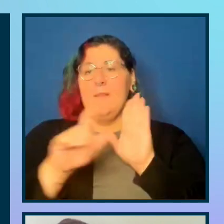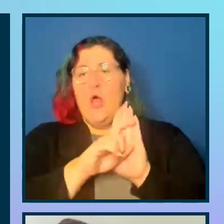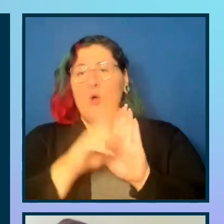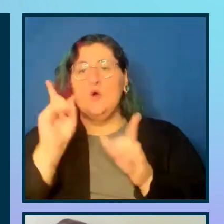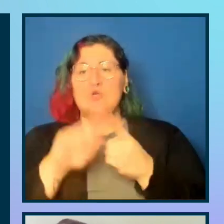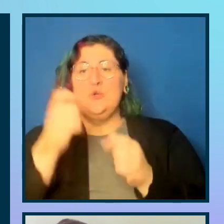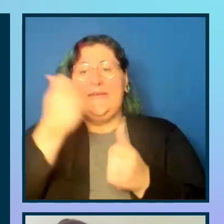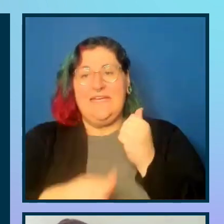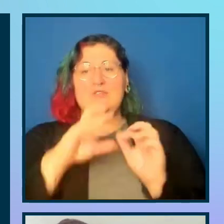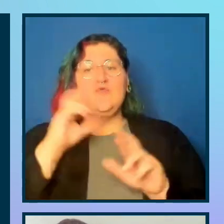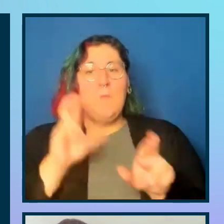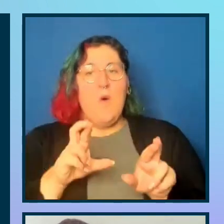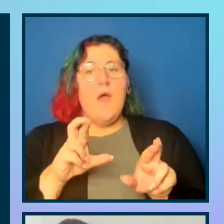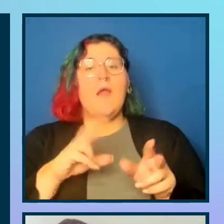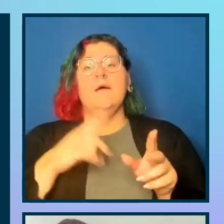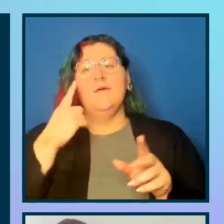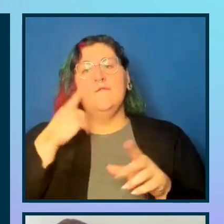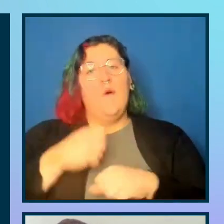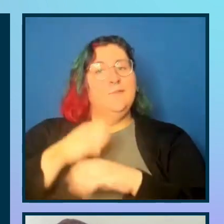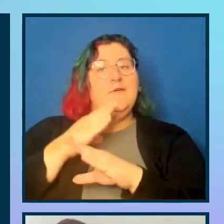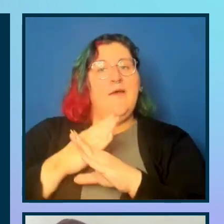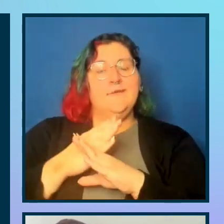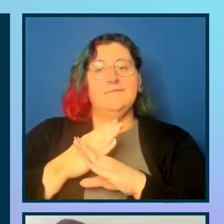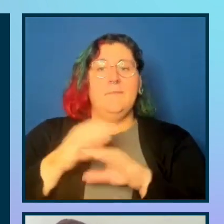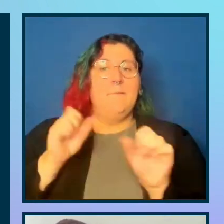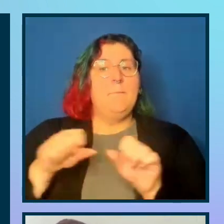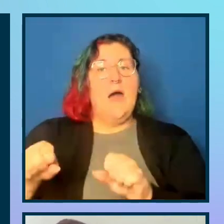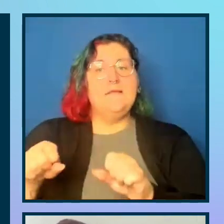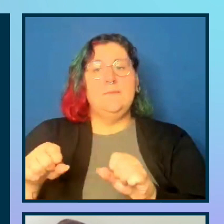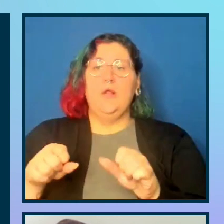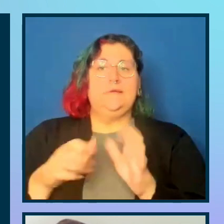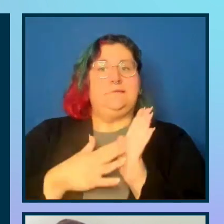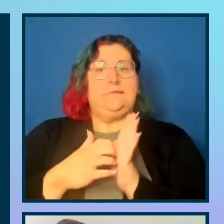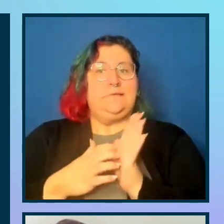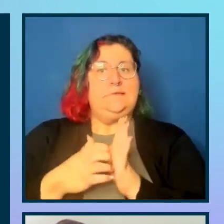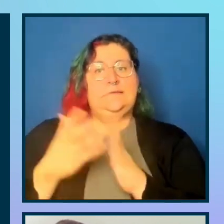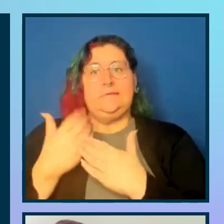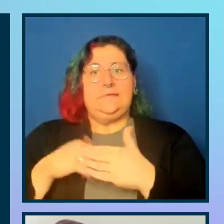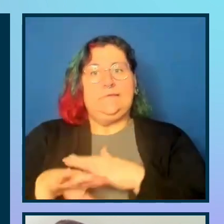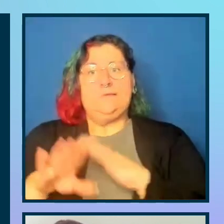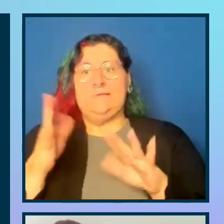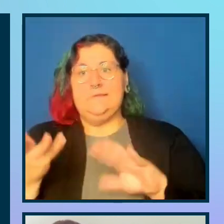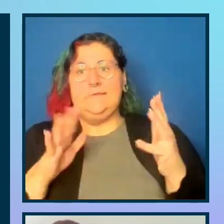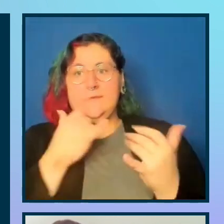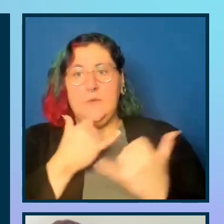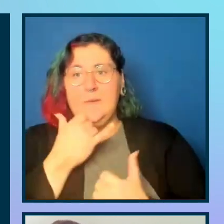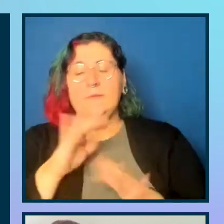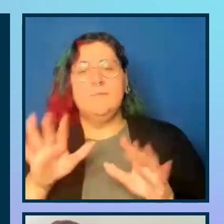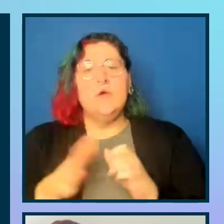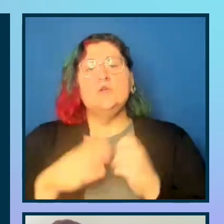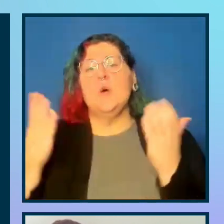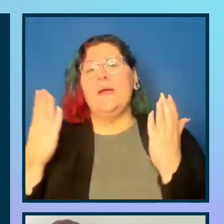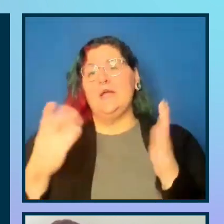security vulnerabilities. So here's an example of the custom upload that you can see here. Pictured in